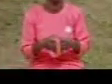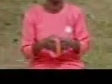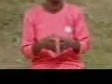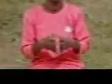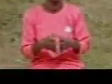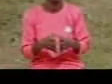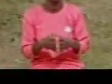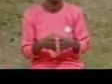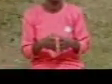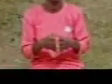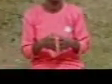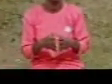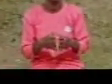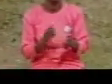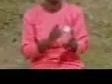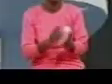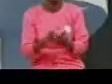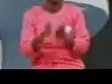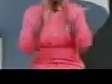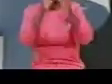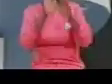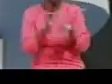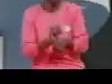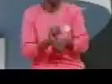Jesus is the Alpha and Omega.